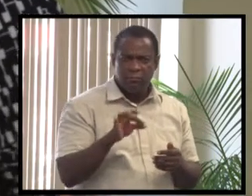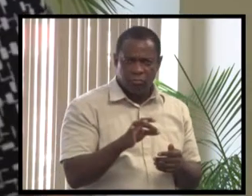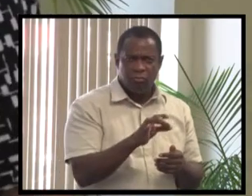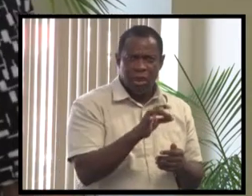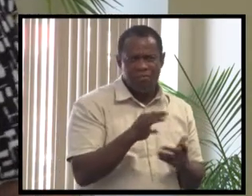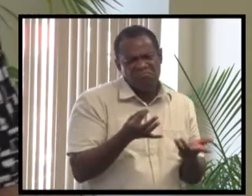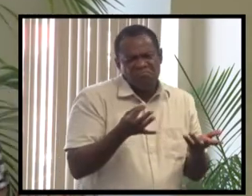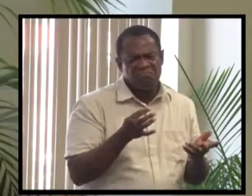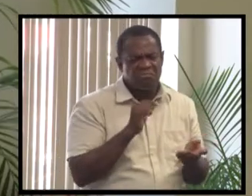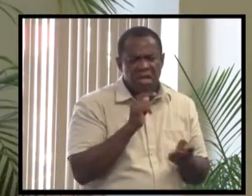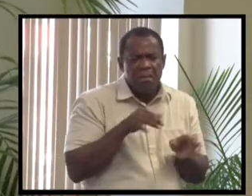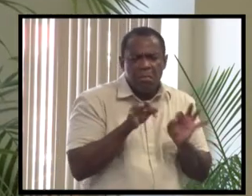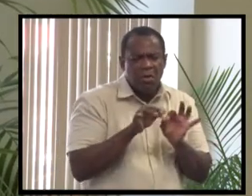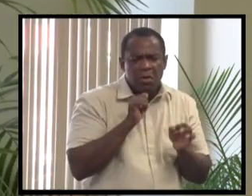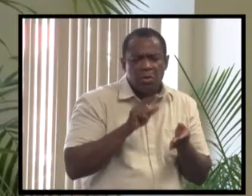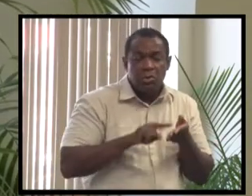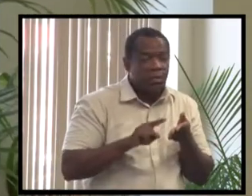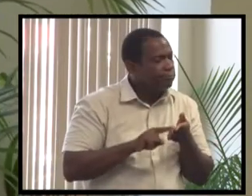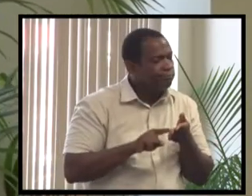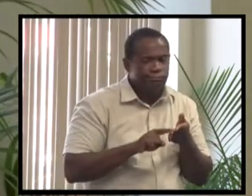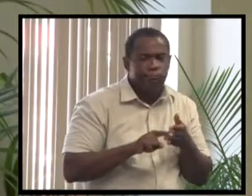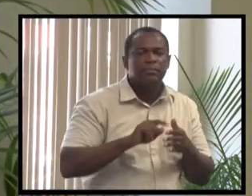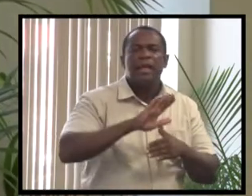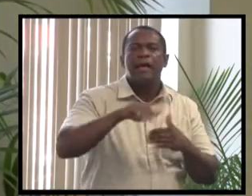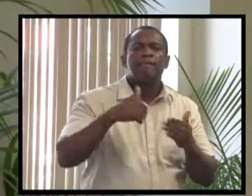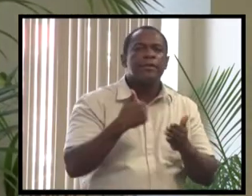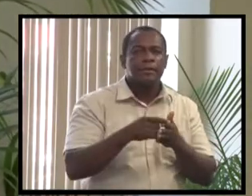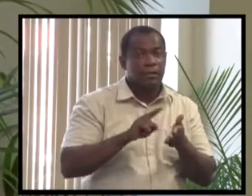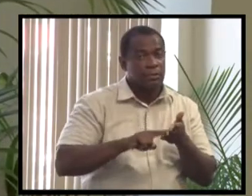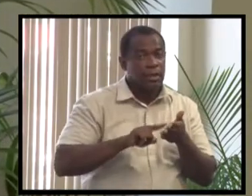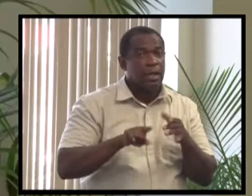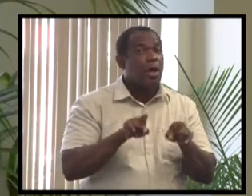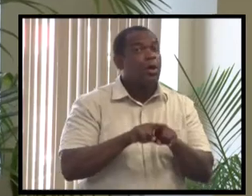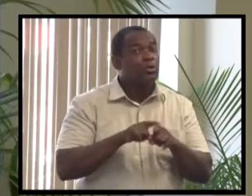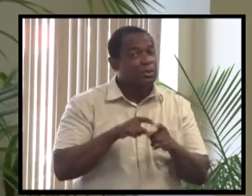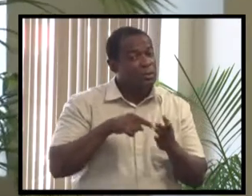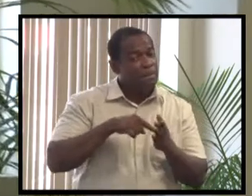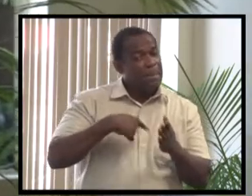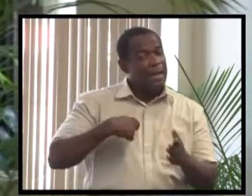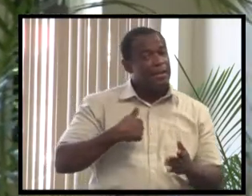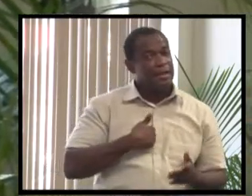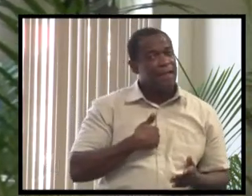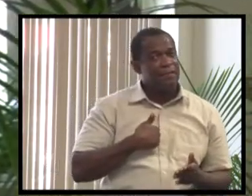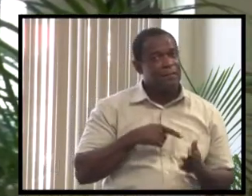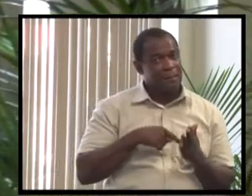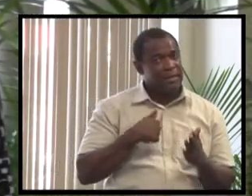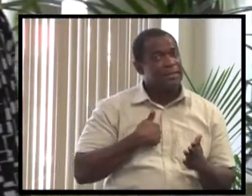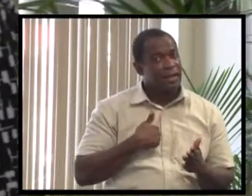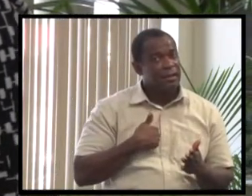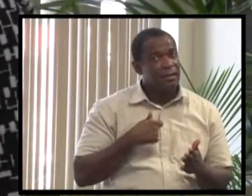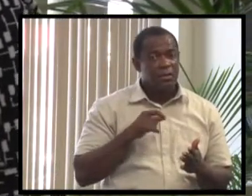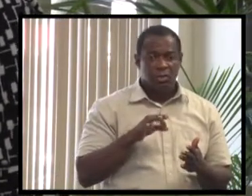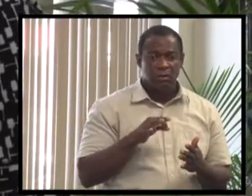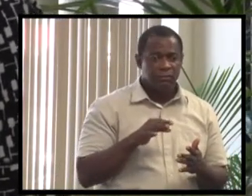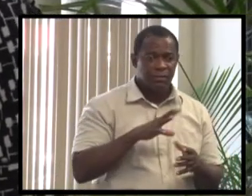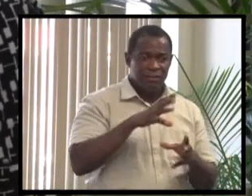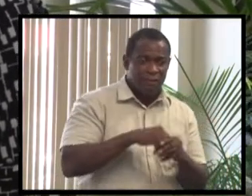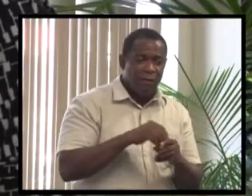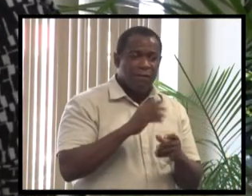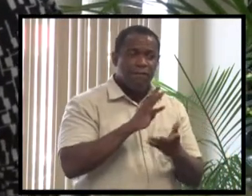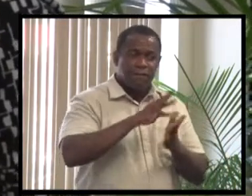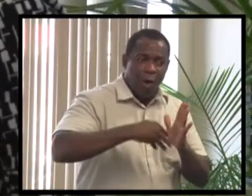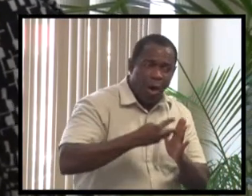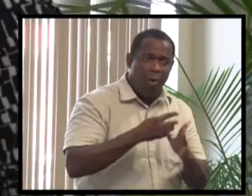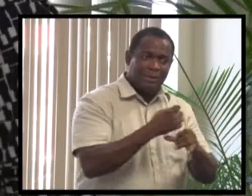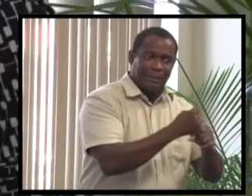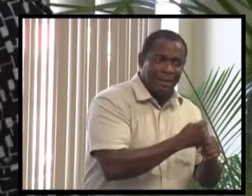But everything counts, and you need to pay yourself as well. A lot of times people aren't paying themselves. So if it took you 4 hours to do something,